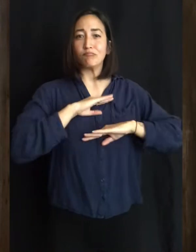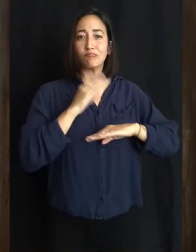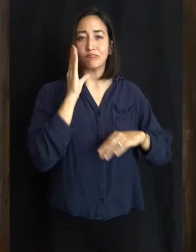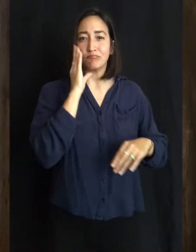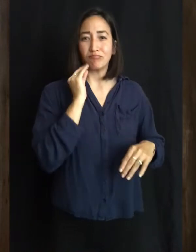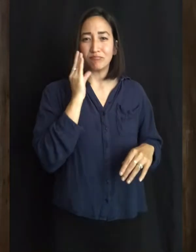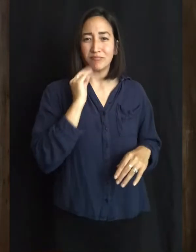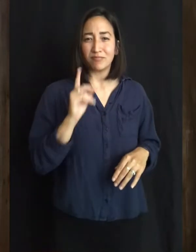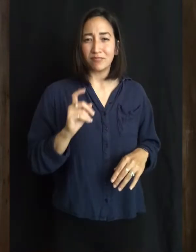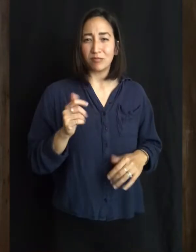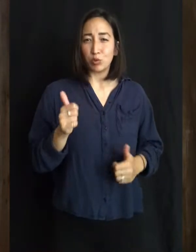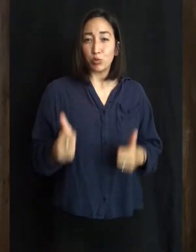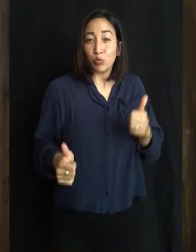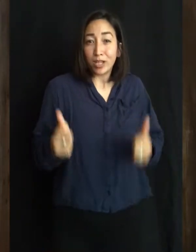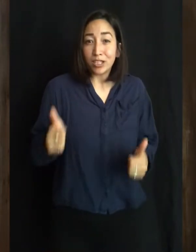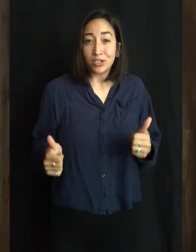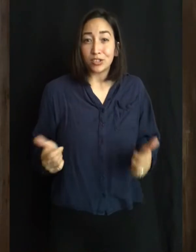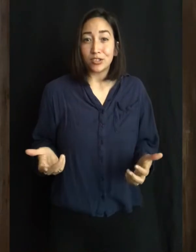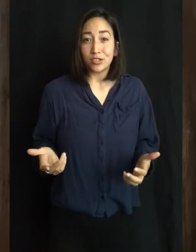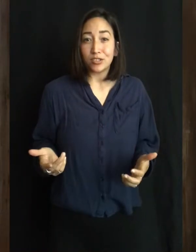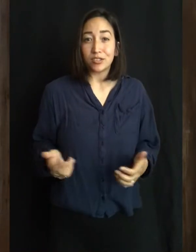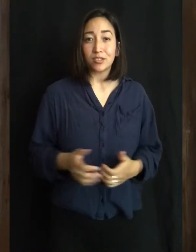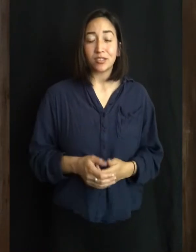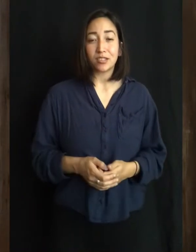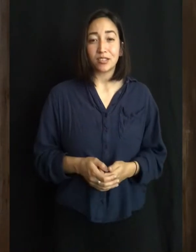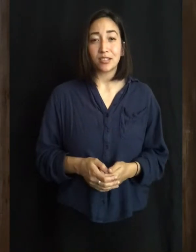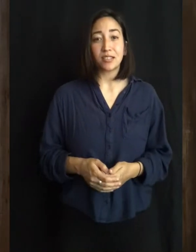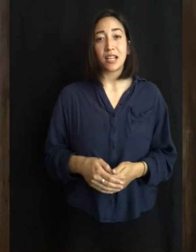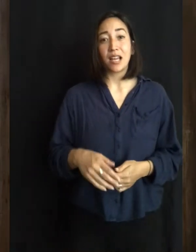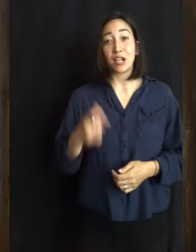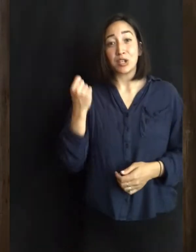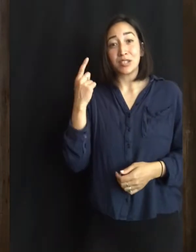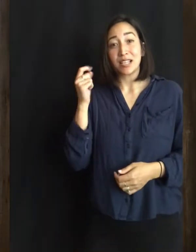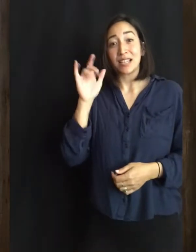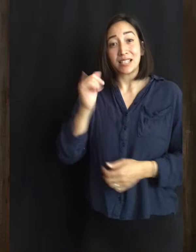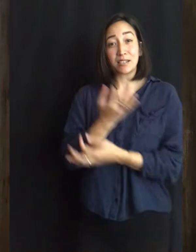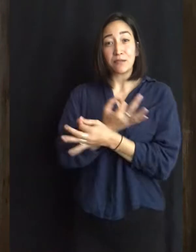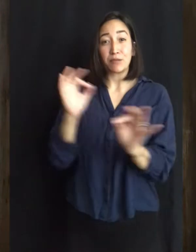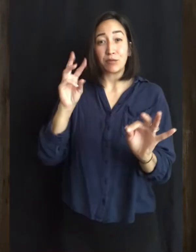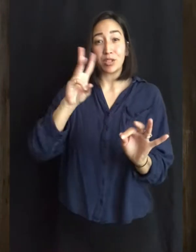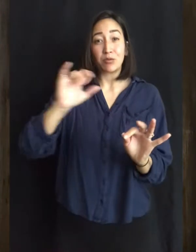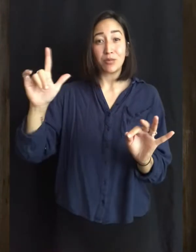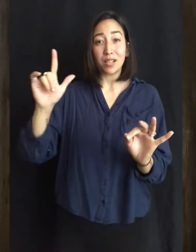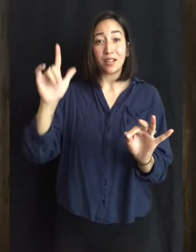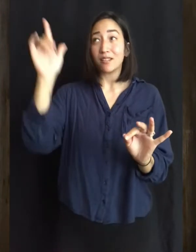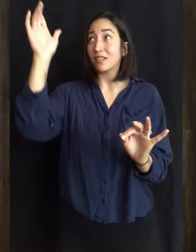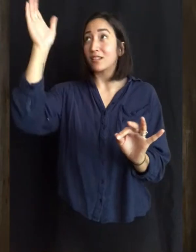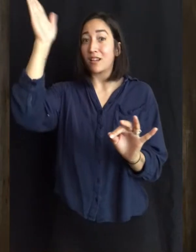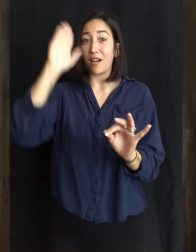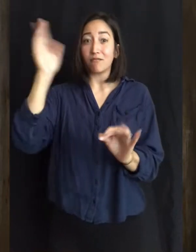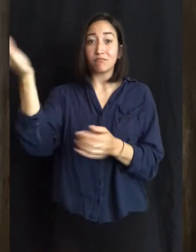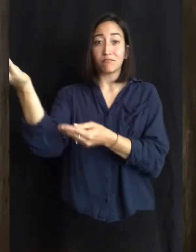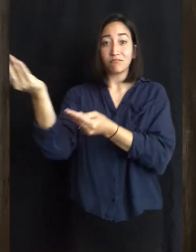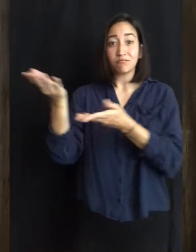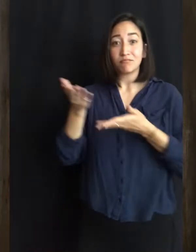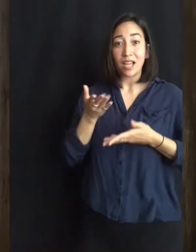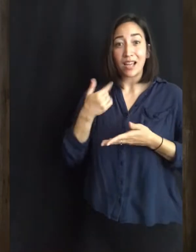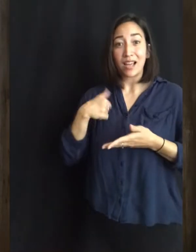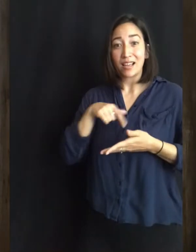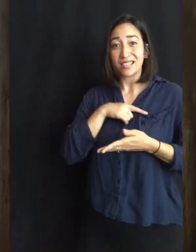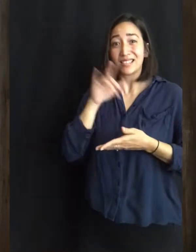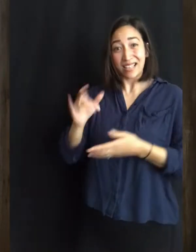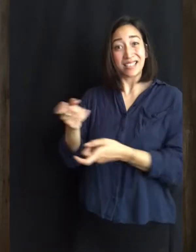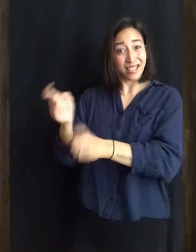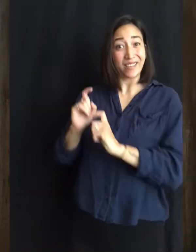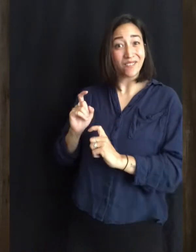This will that God gave to us, this free will, is a gift from him. You